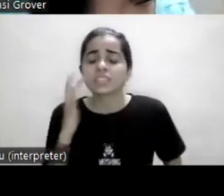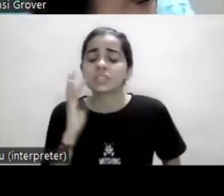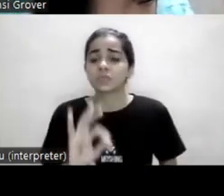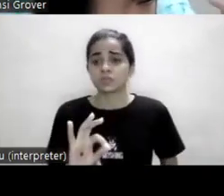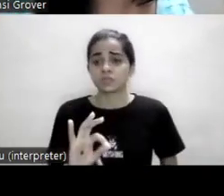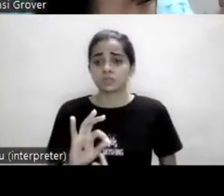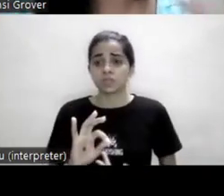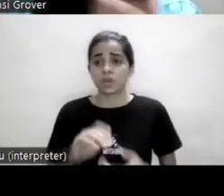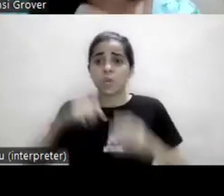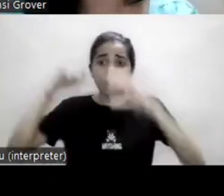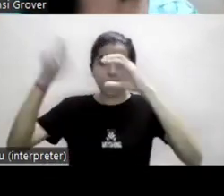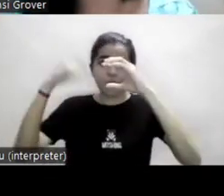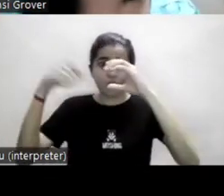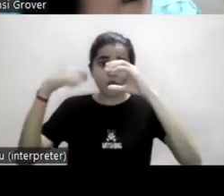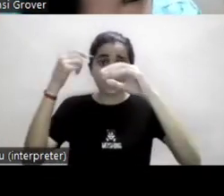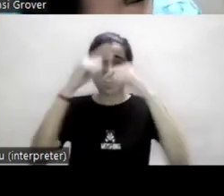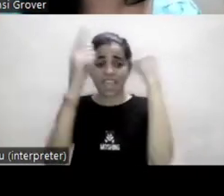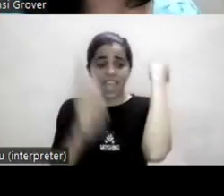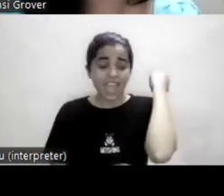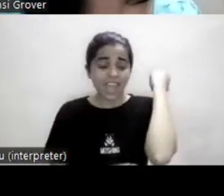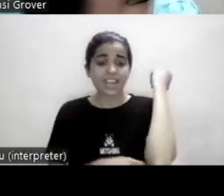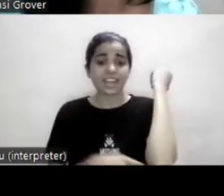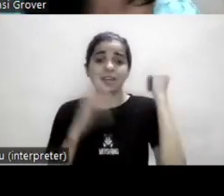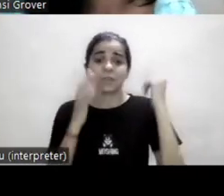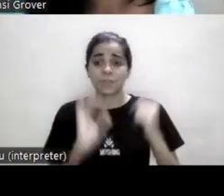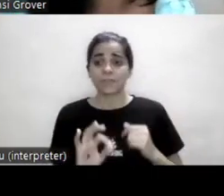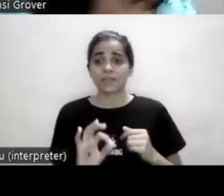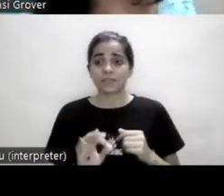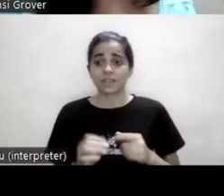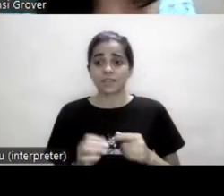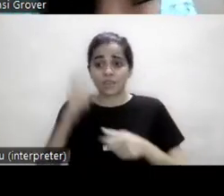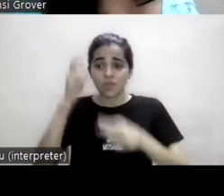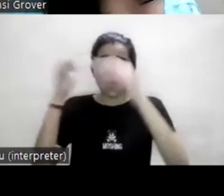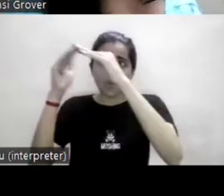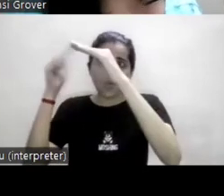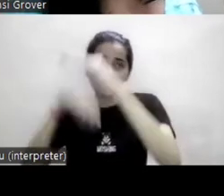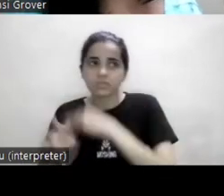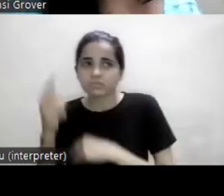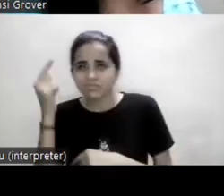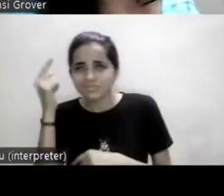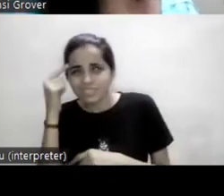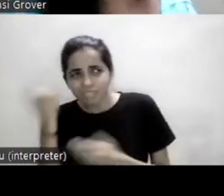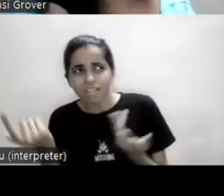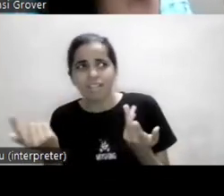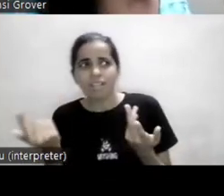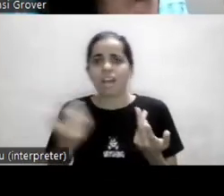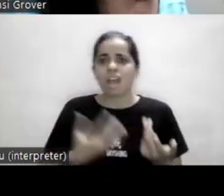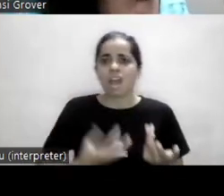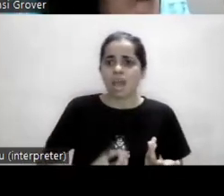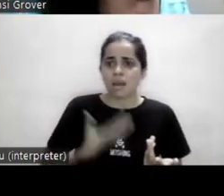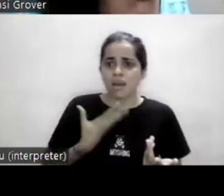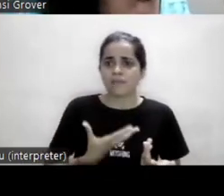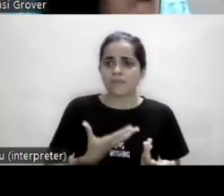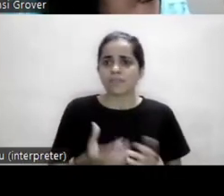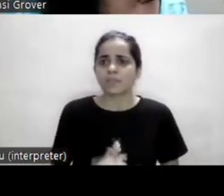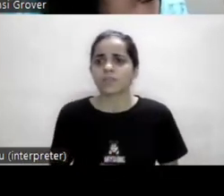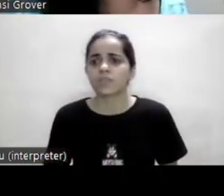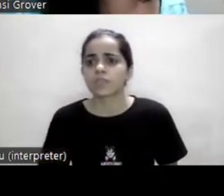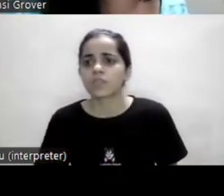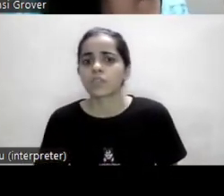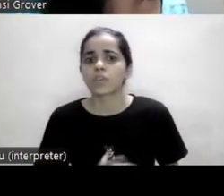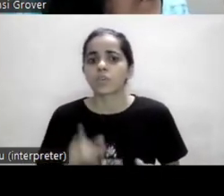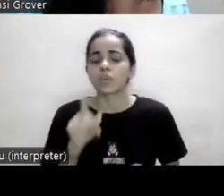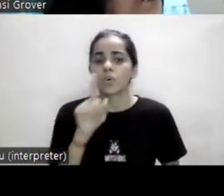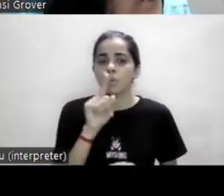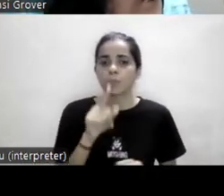that is what you go home with, right? And 15 Park Avenue is another film